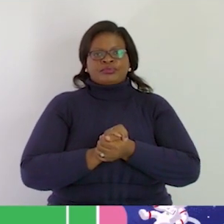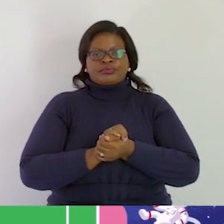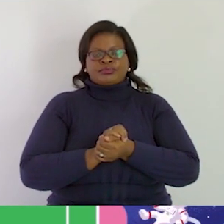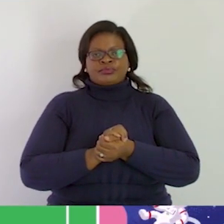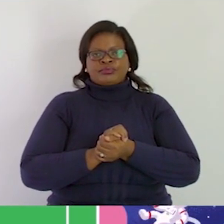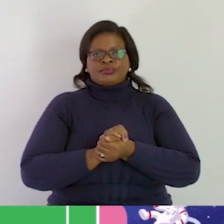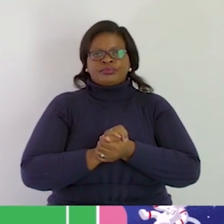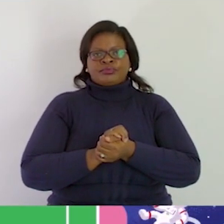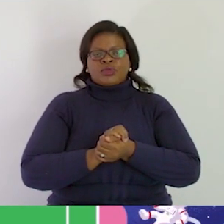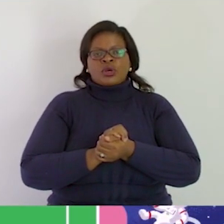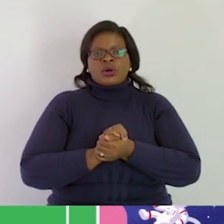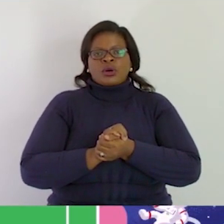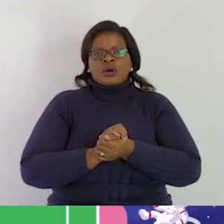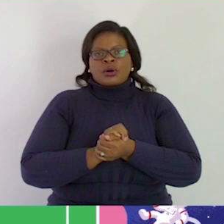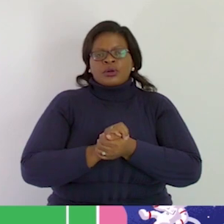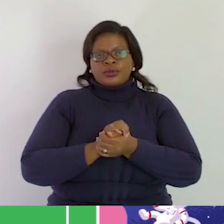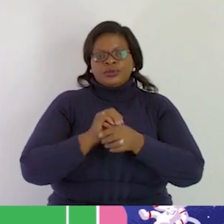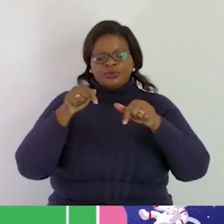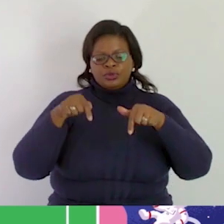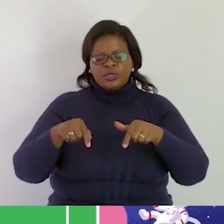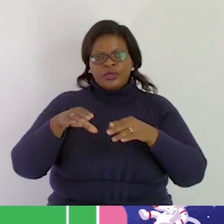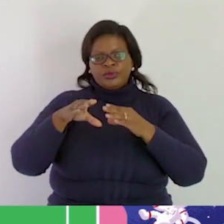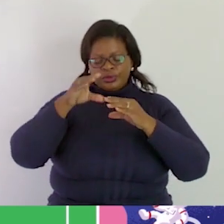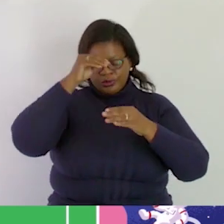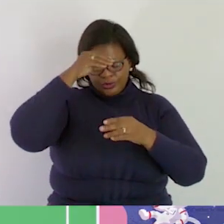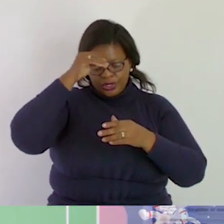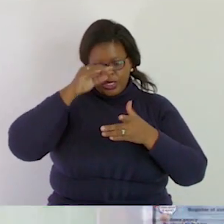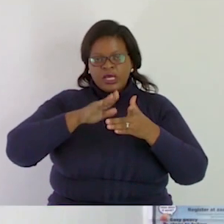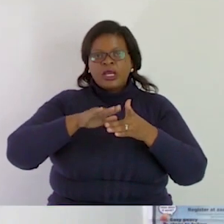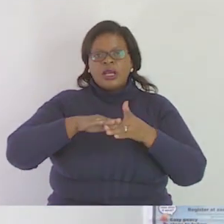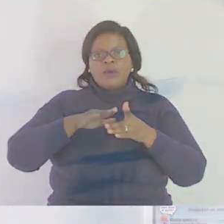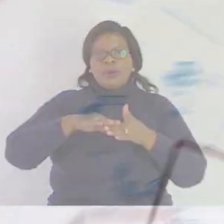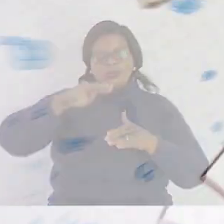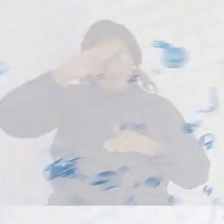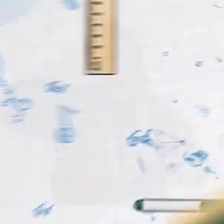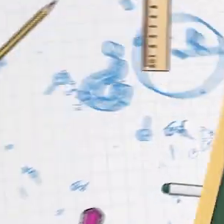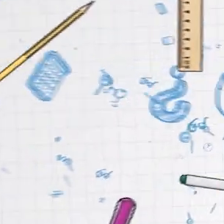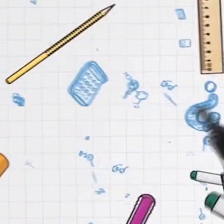Our lesson of today is on properties of numbers.